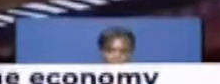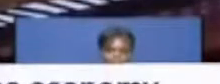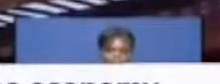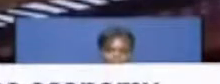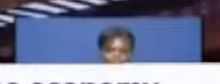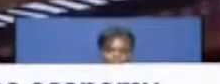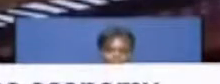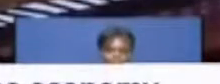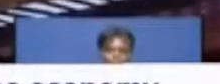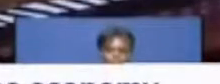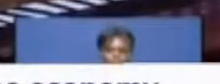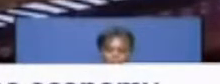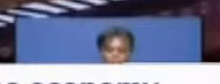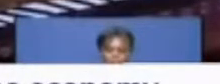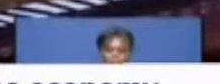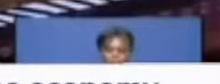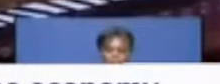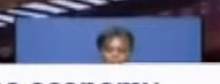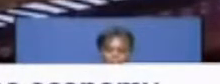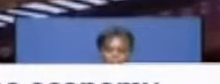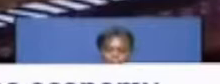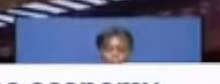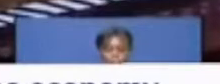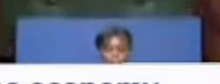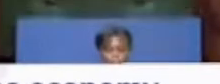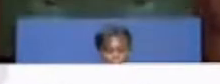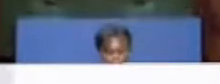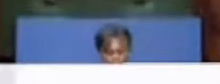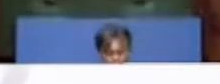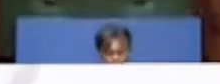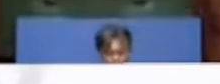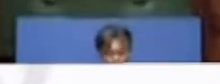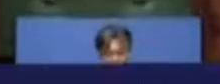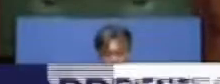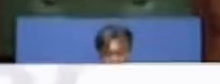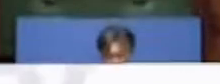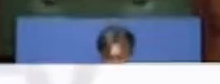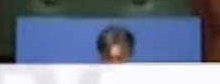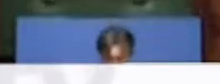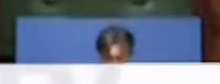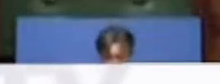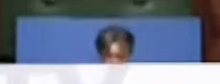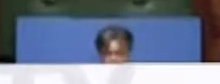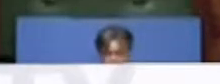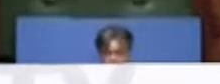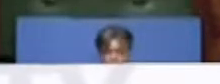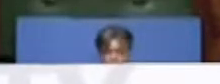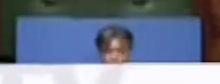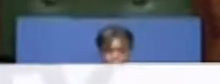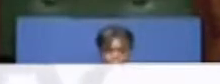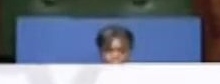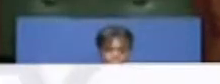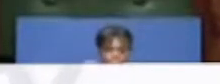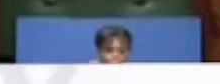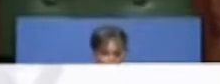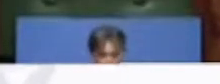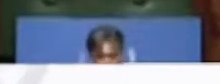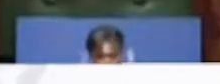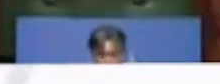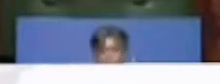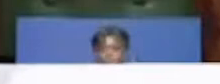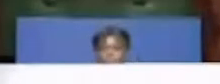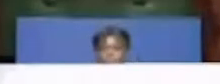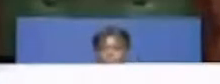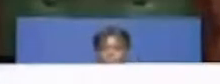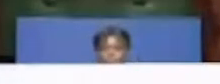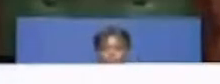I have given an account of my tenure in office for the last 8 years with a focus on the last year. I want to thank all members of